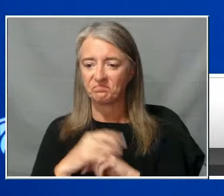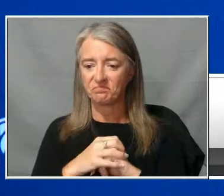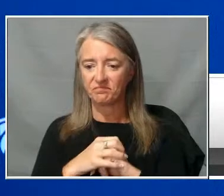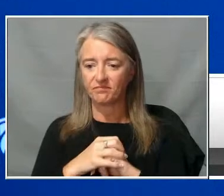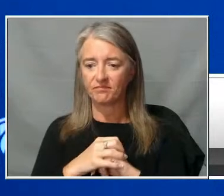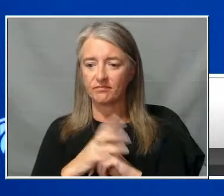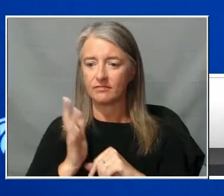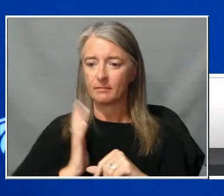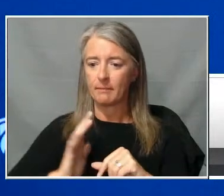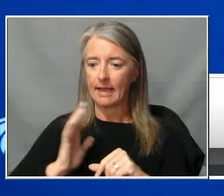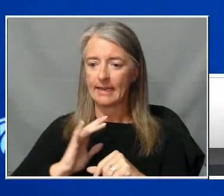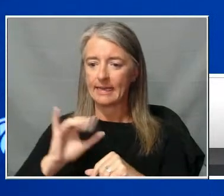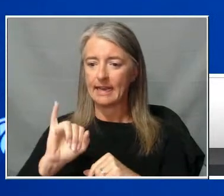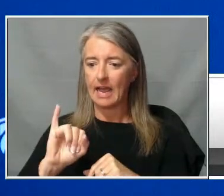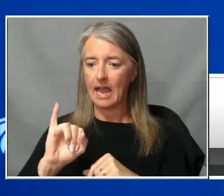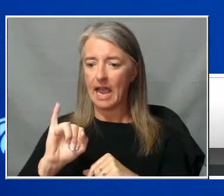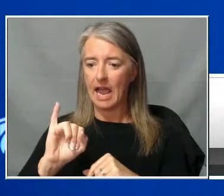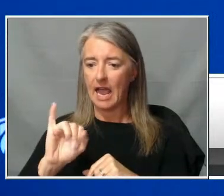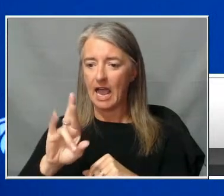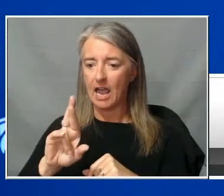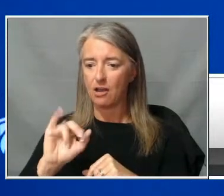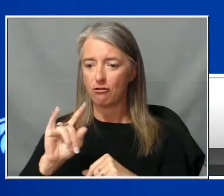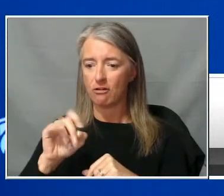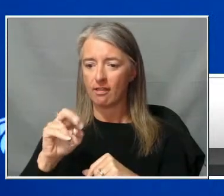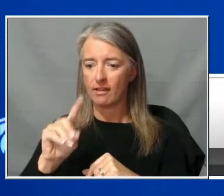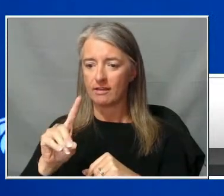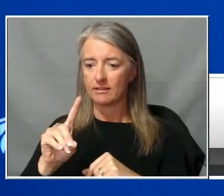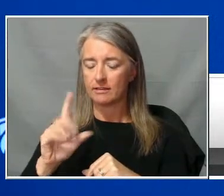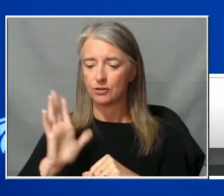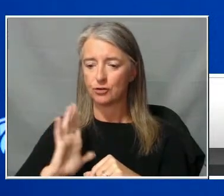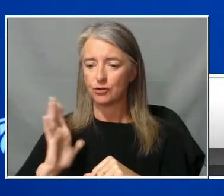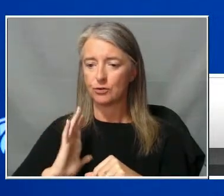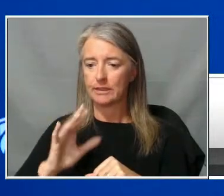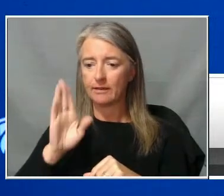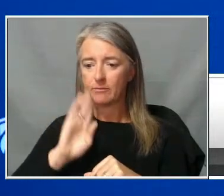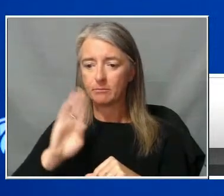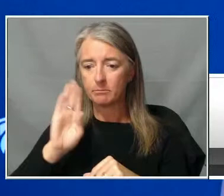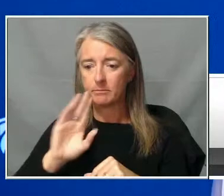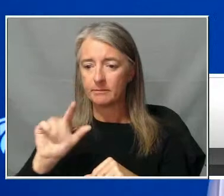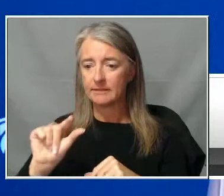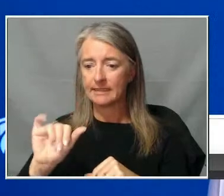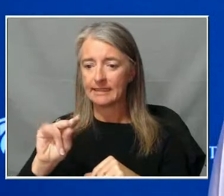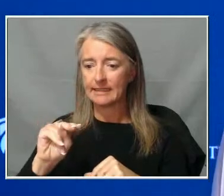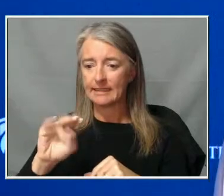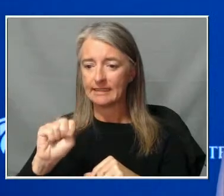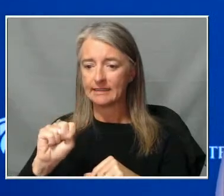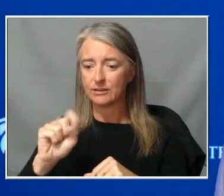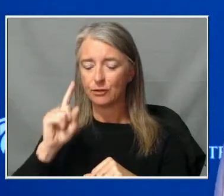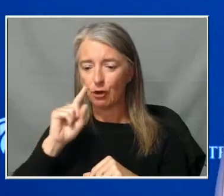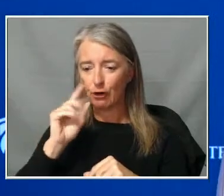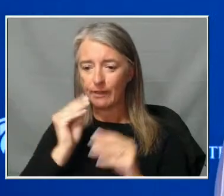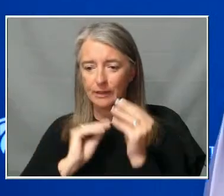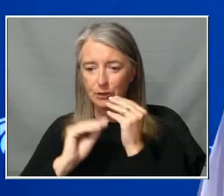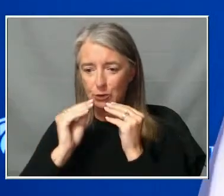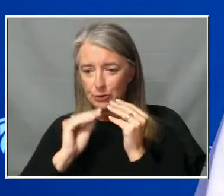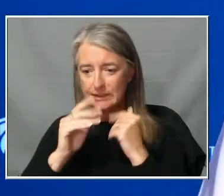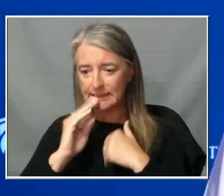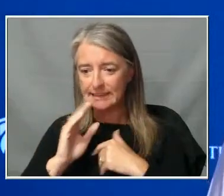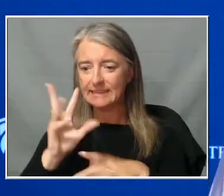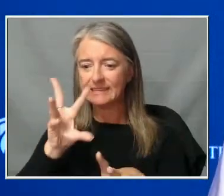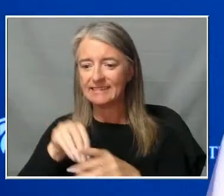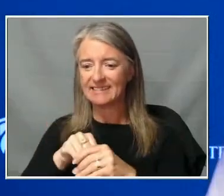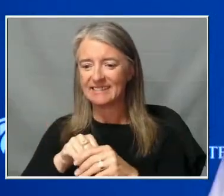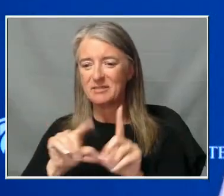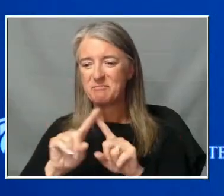Ireland, they used to almost give Guinness to people that were in the hospital because of the nutrients, and we heard Dr. Weinman talk about that. But I think